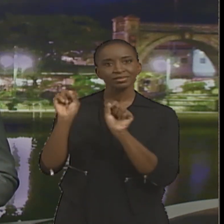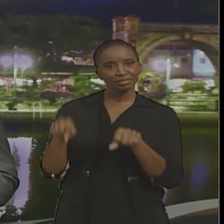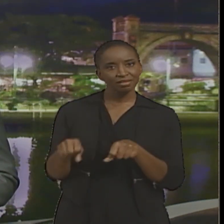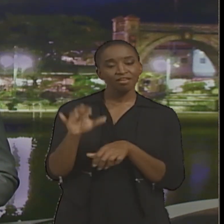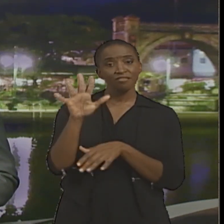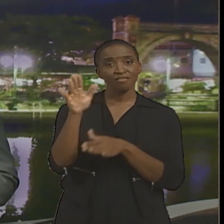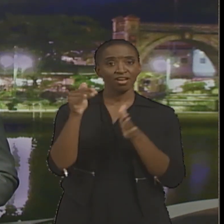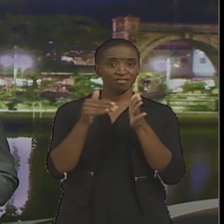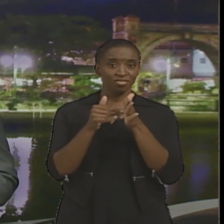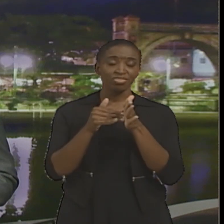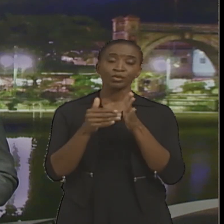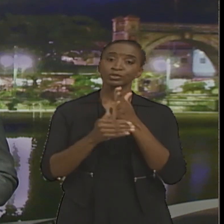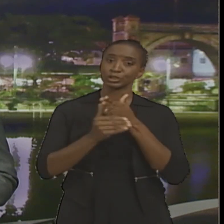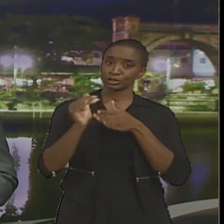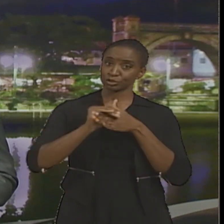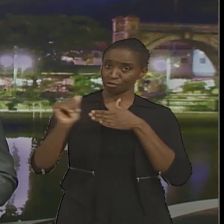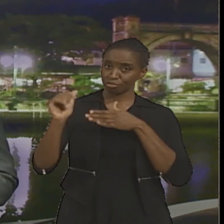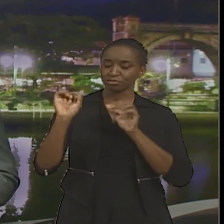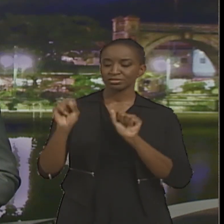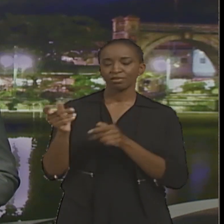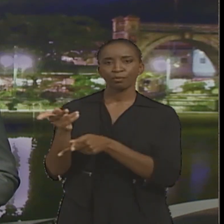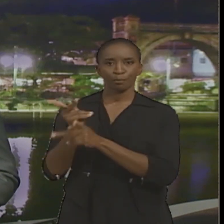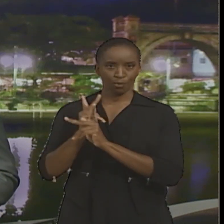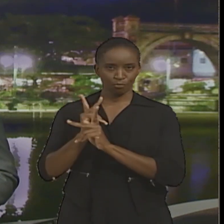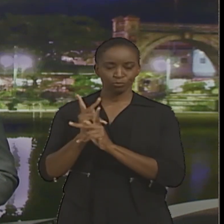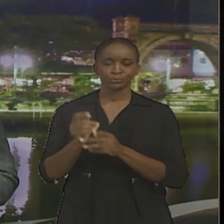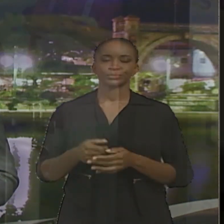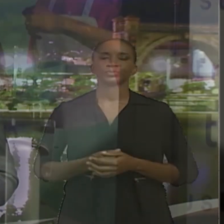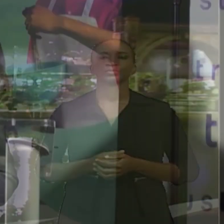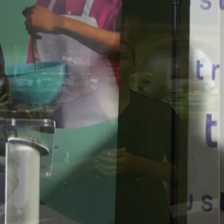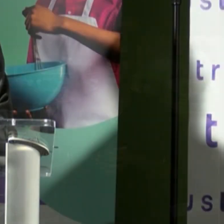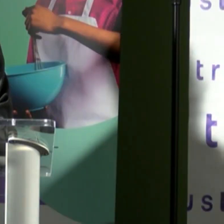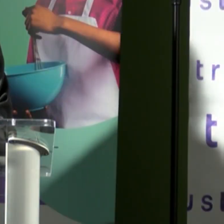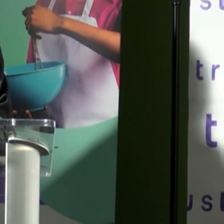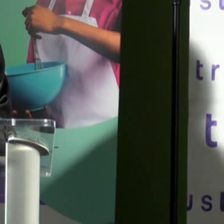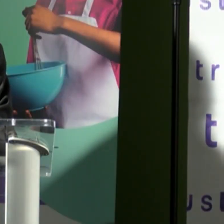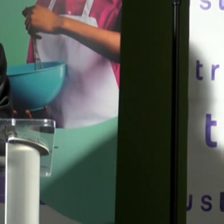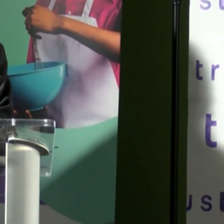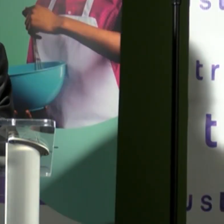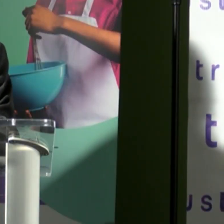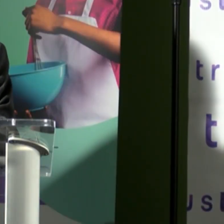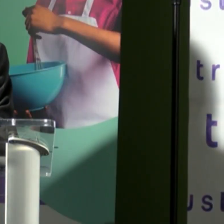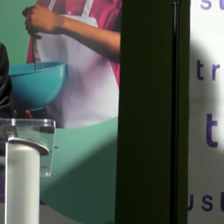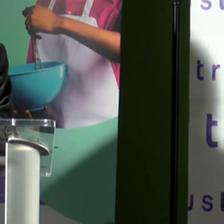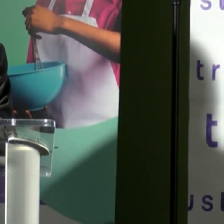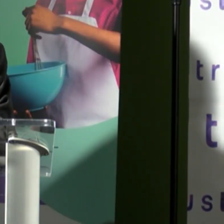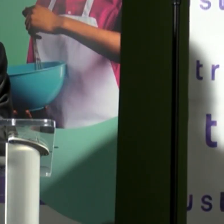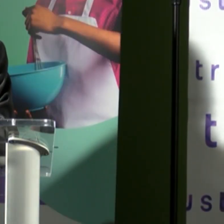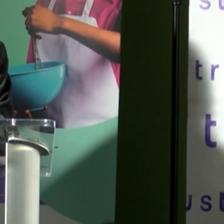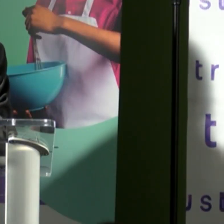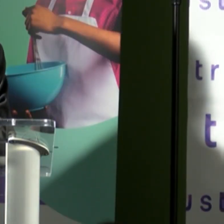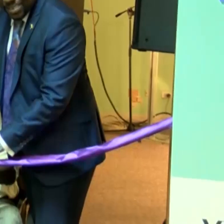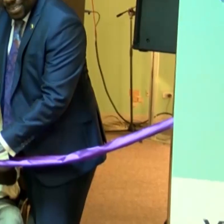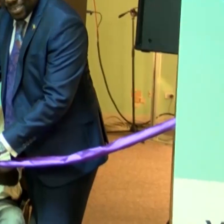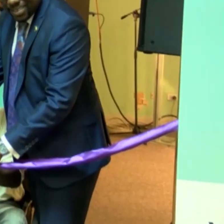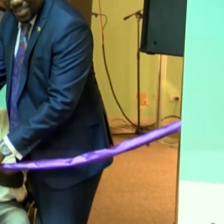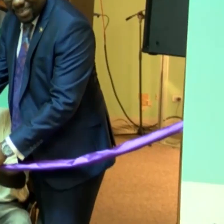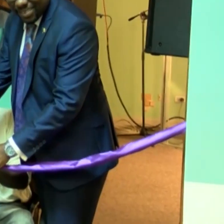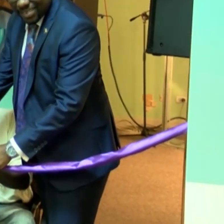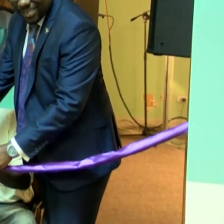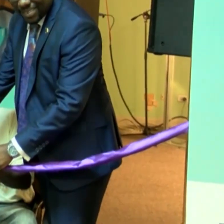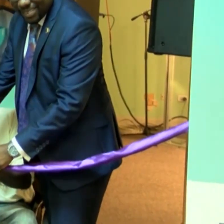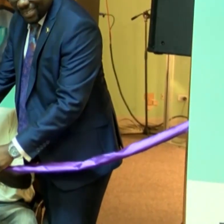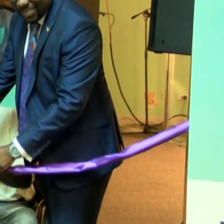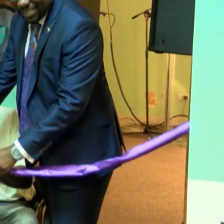announcement today from Acting Prime Minister George Payne during an event to officially open the new trust loan unit at the Harbour Road, St.